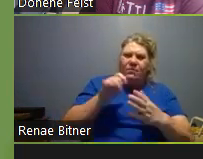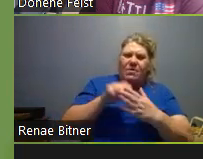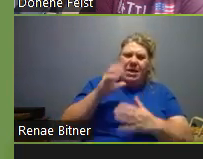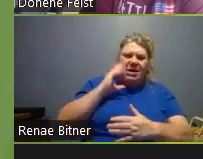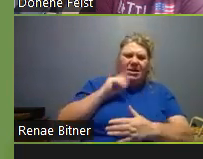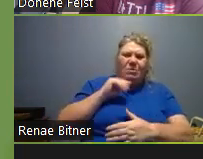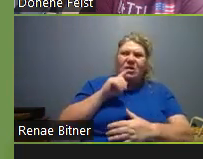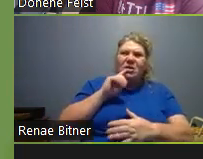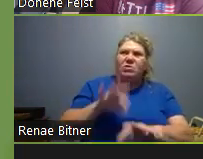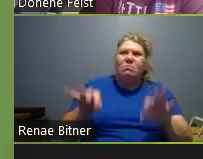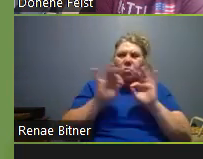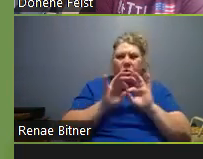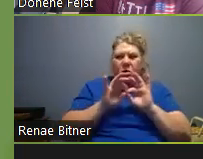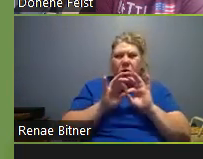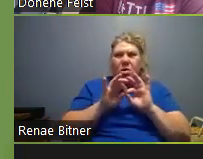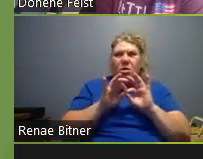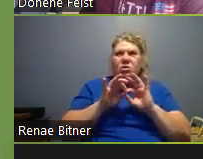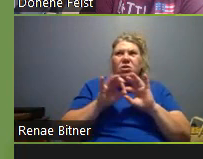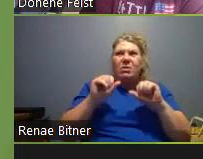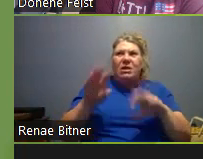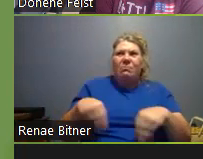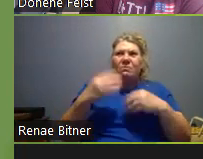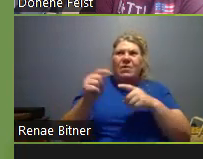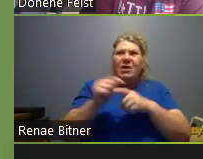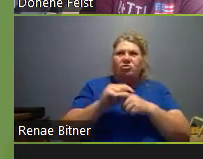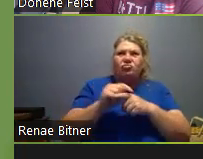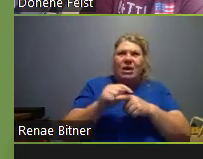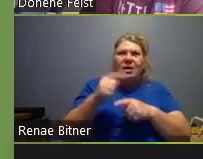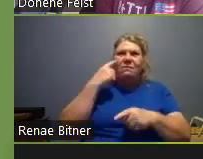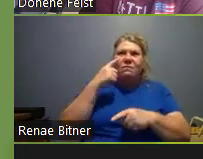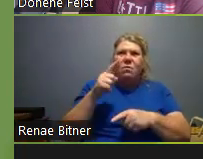was important to be able to provide a training for